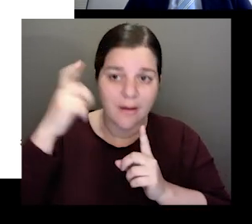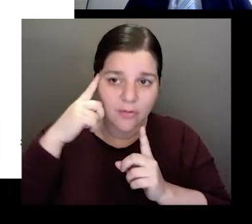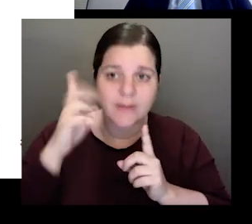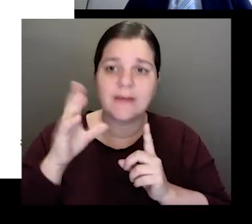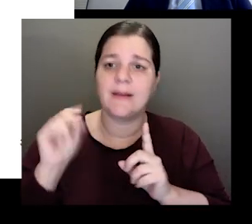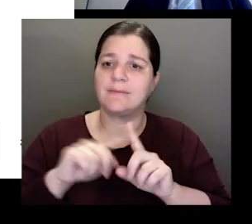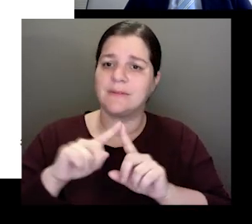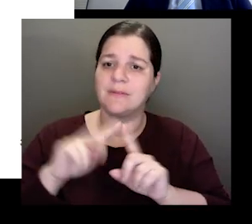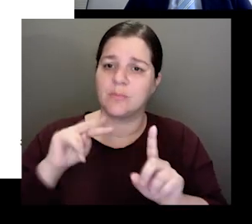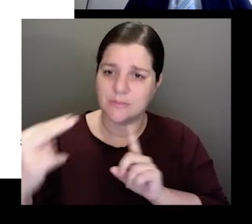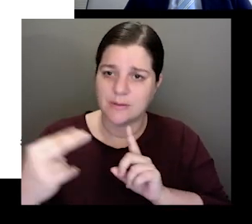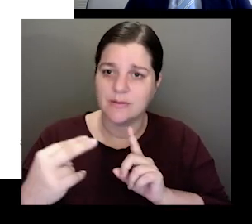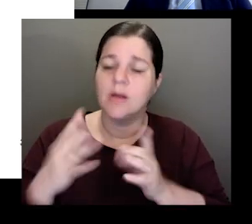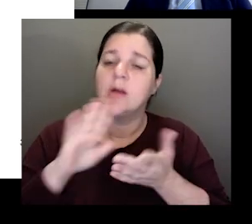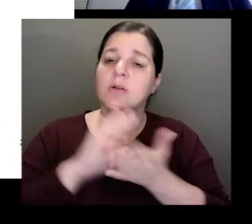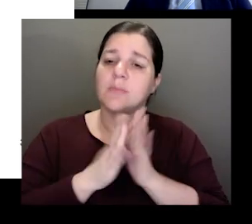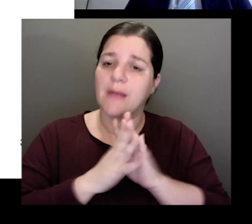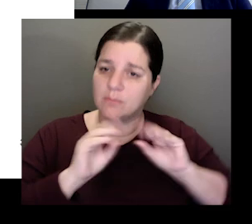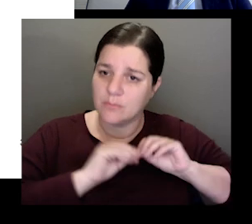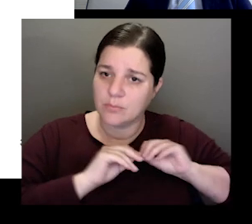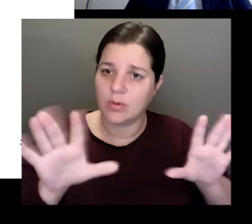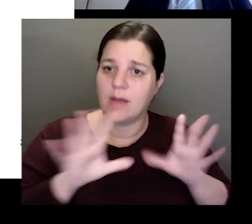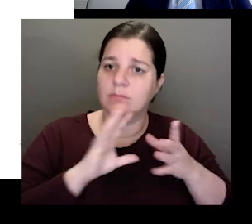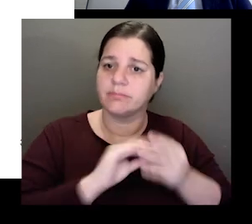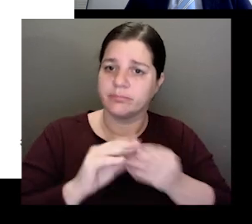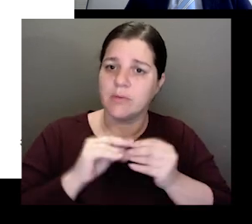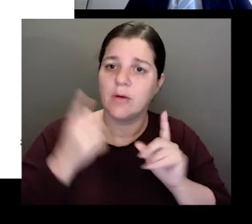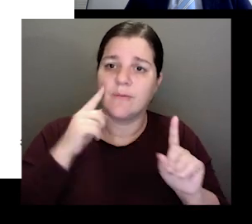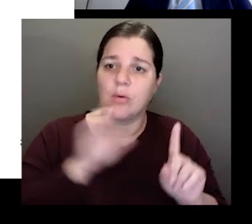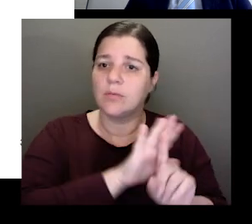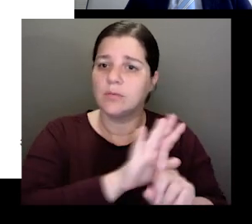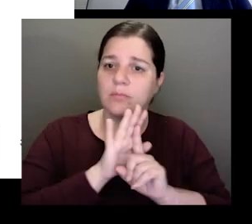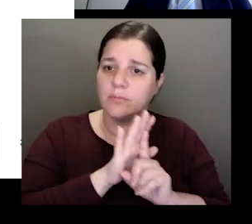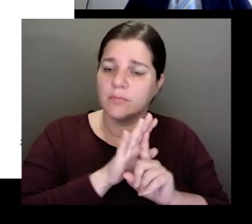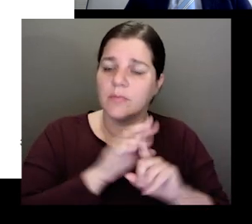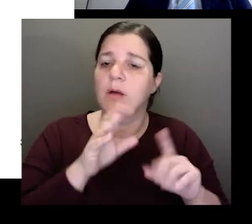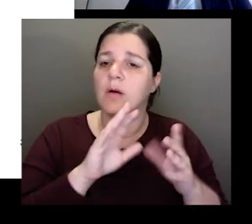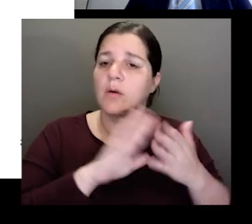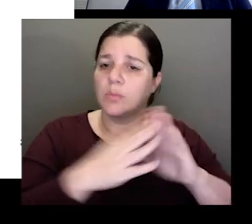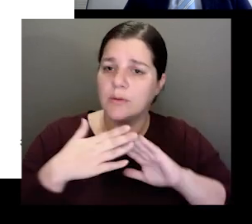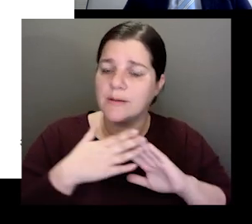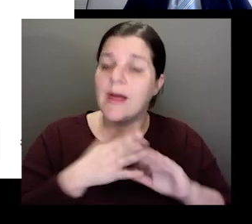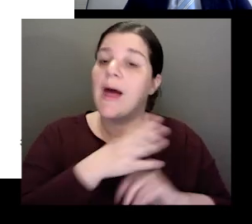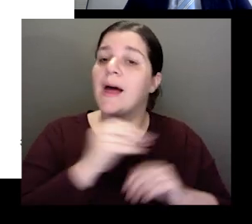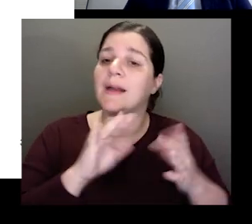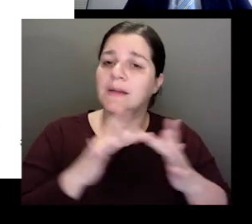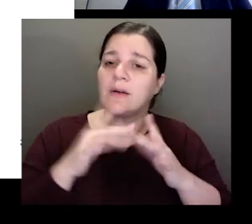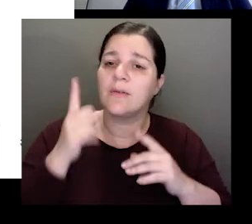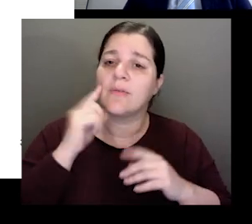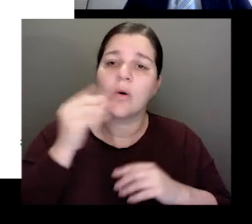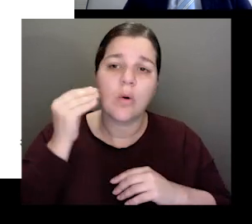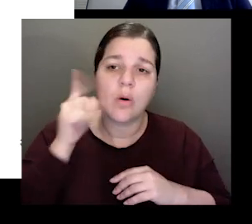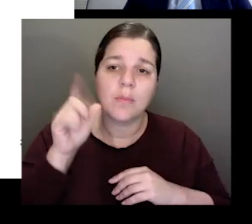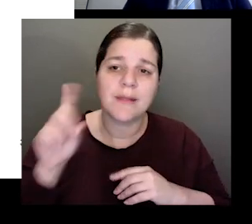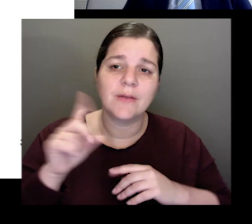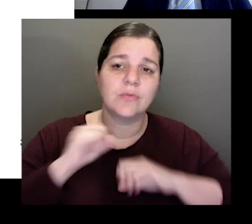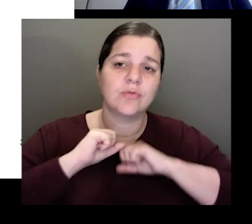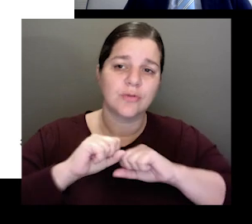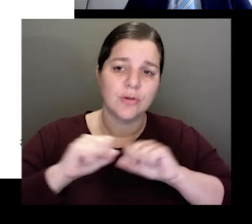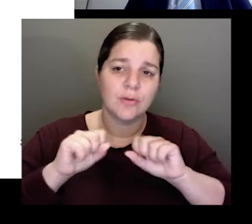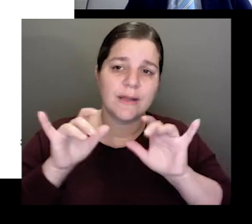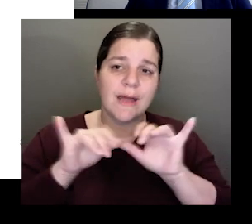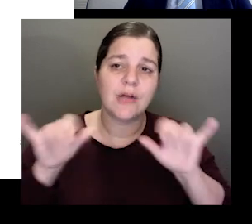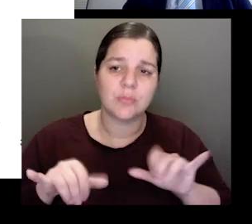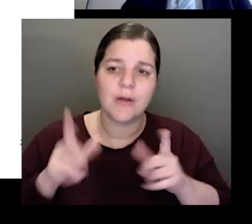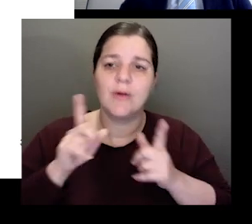for CISA's messages to SLTT governments, and network with professionals in the Homeland Security enterprise to further